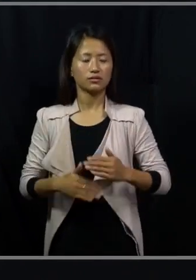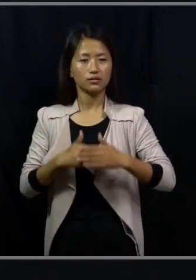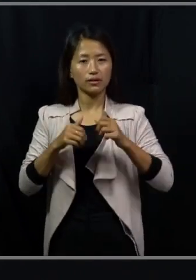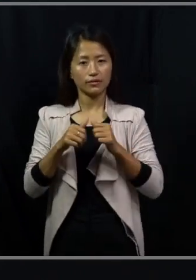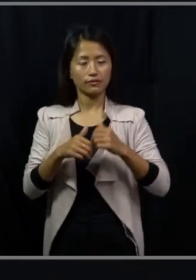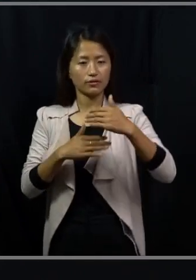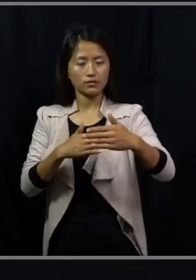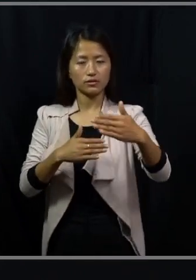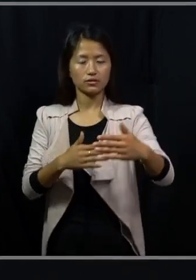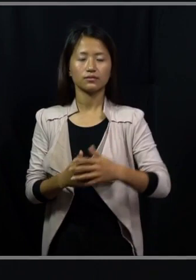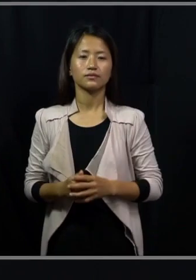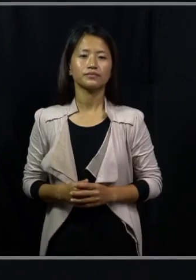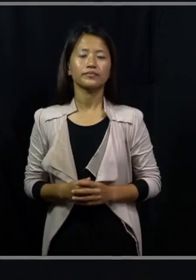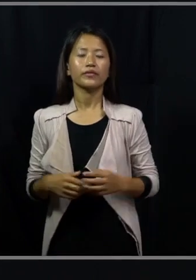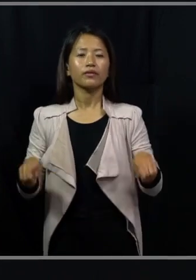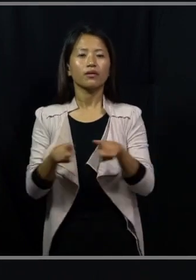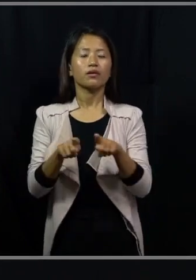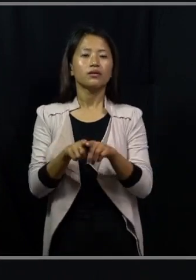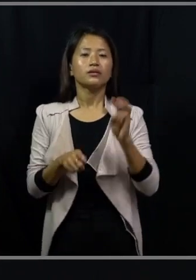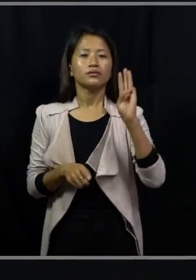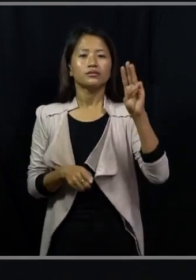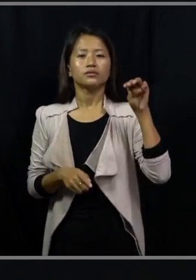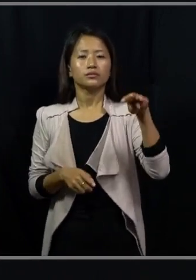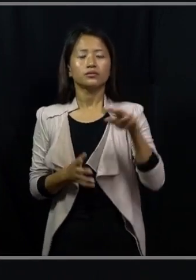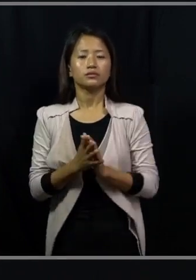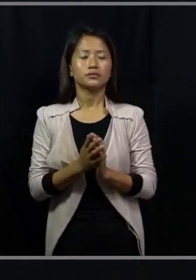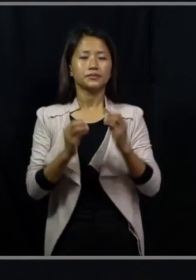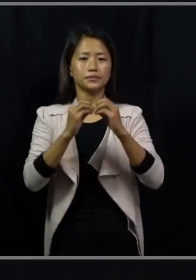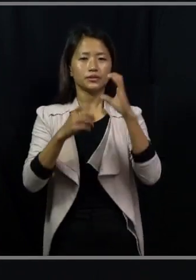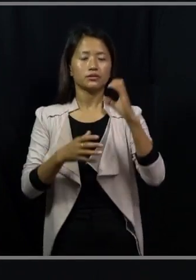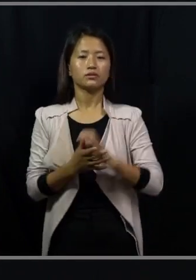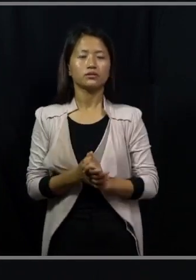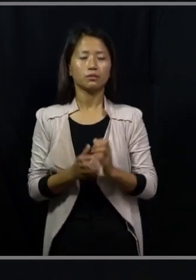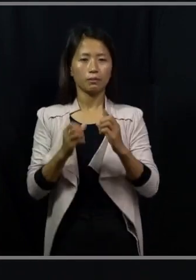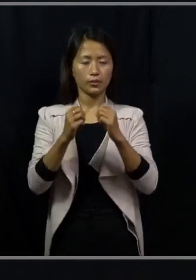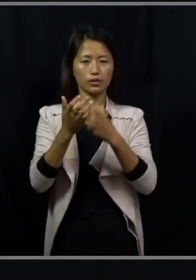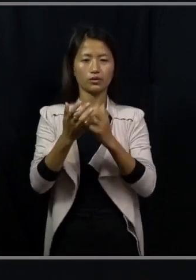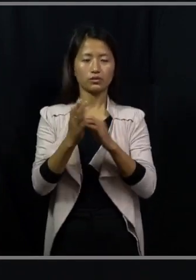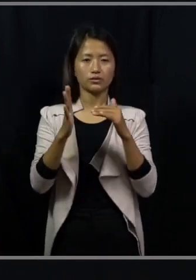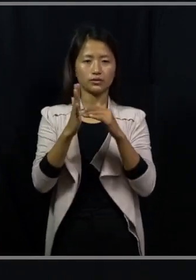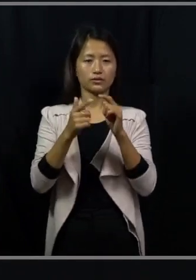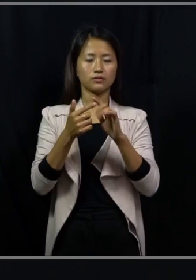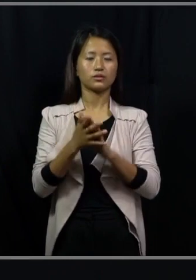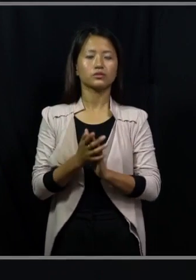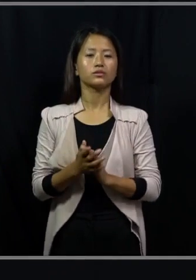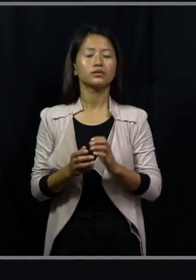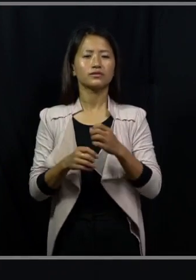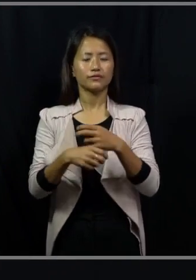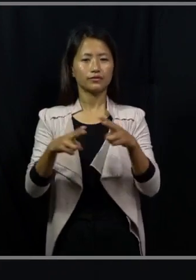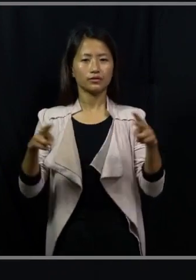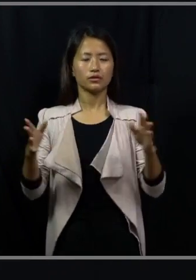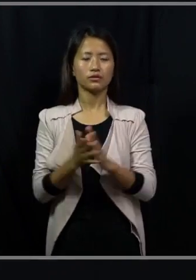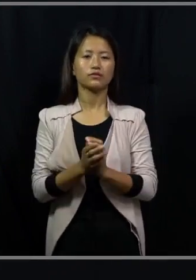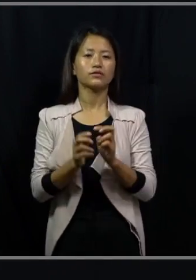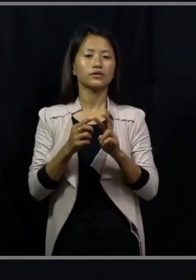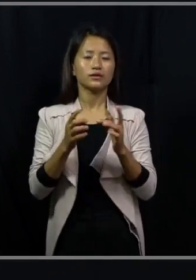okay, technical advances, and by 3000 BC, bronze were used for various kinds of craft